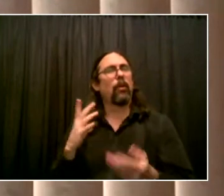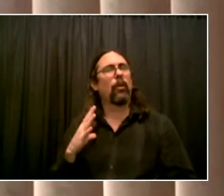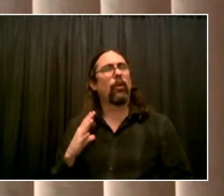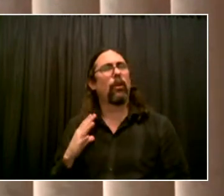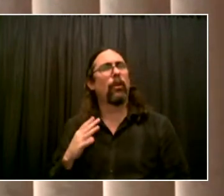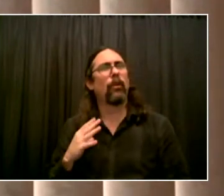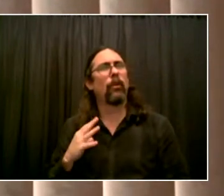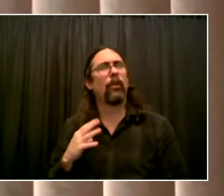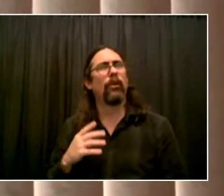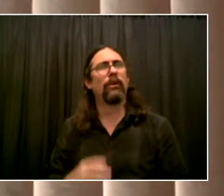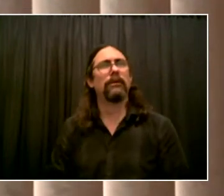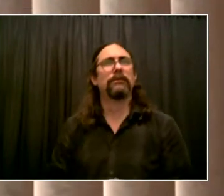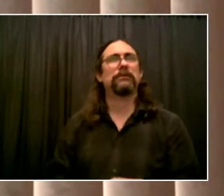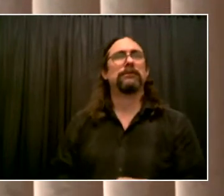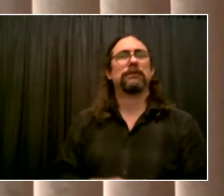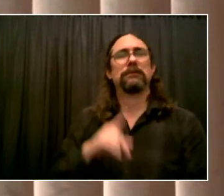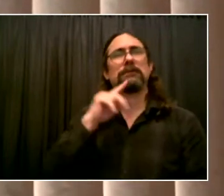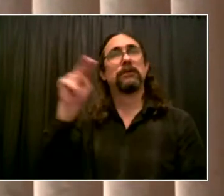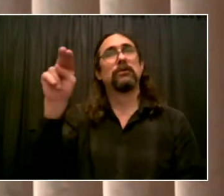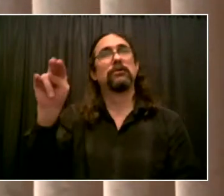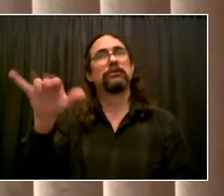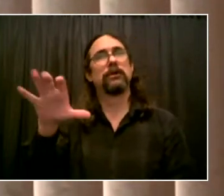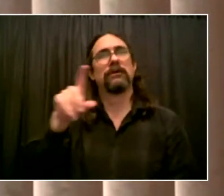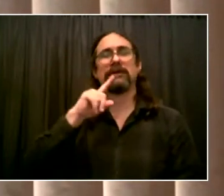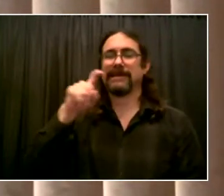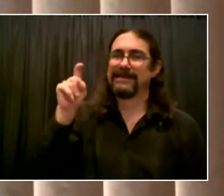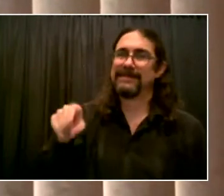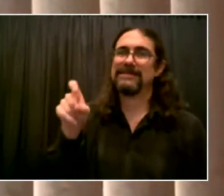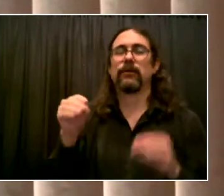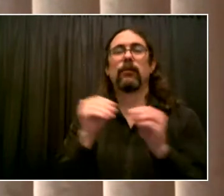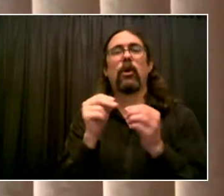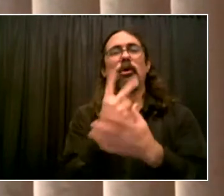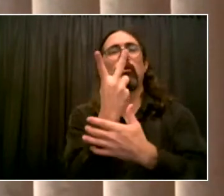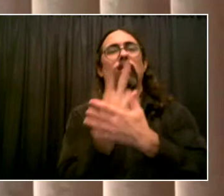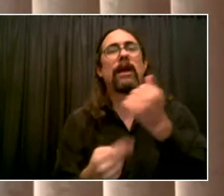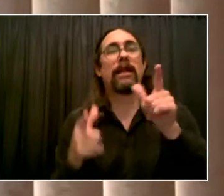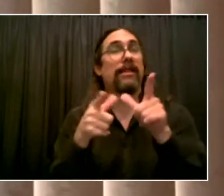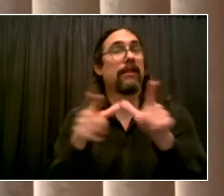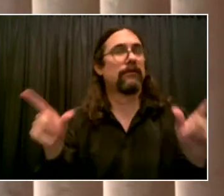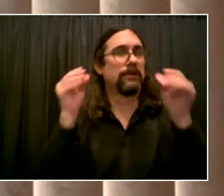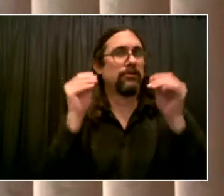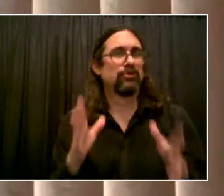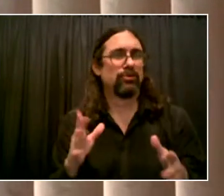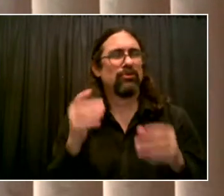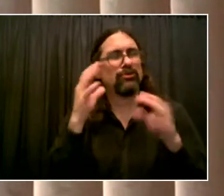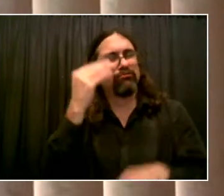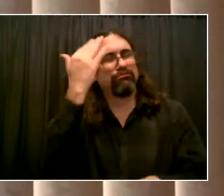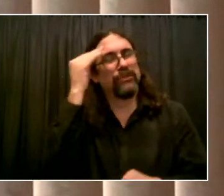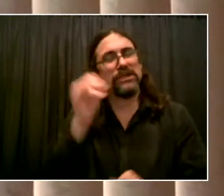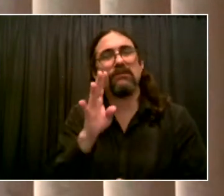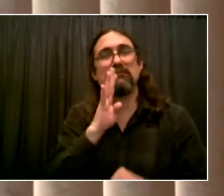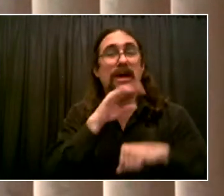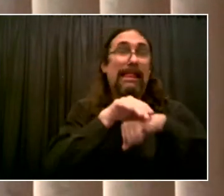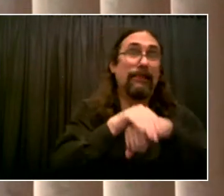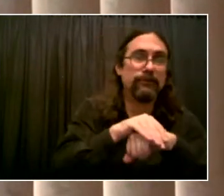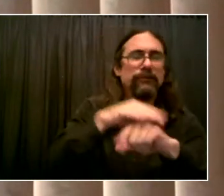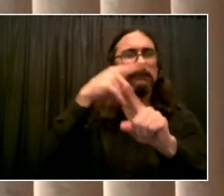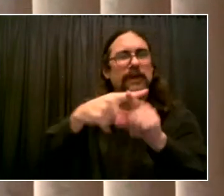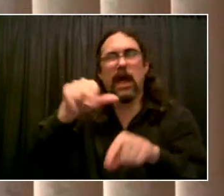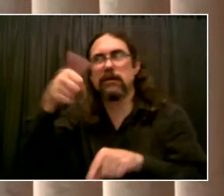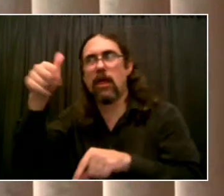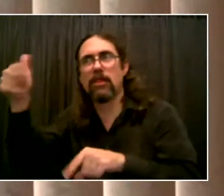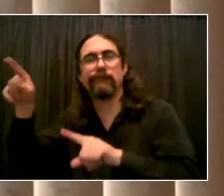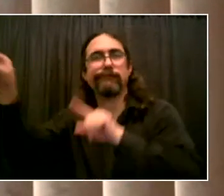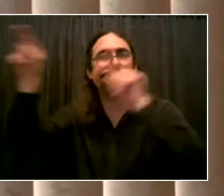so we're tapping into the diversity of our city, of our communities here in Southern Brooklyn and across New York to really build capacity.